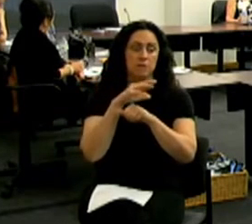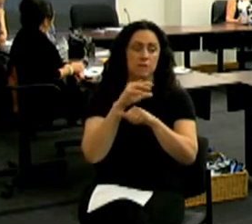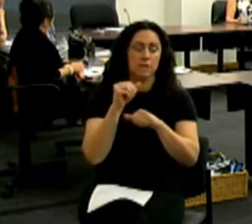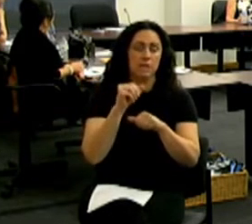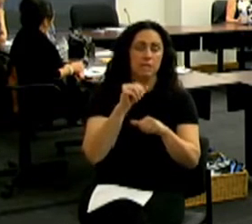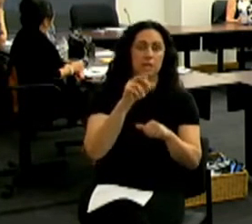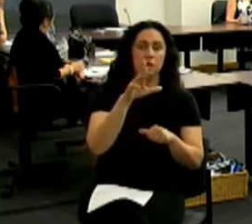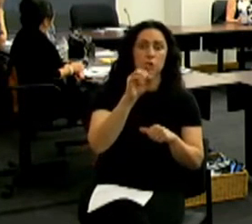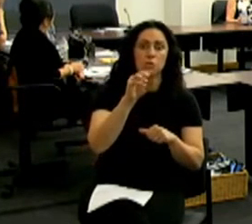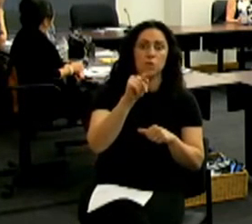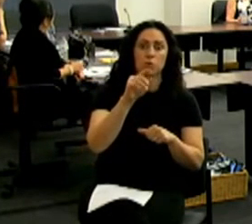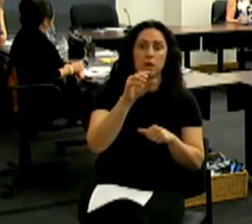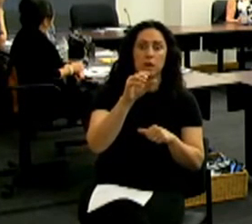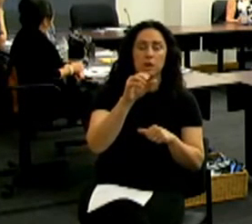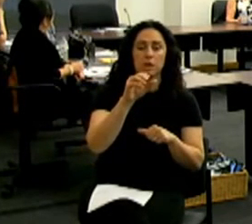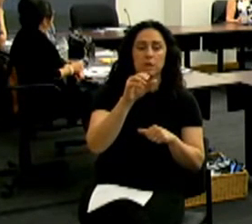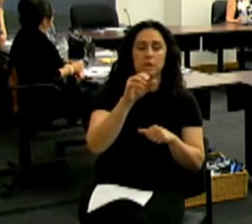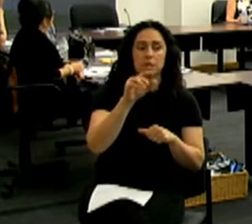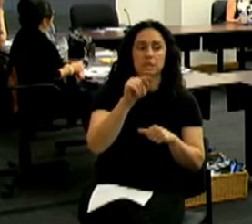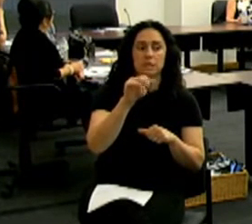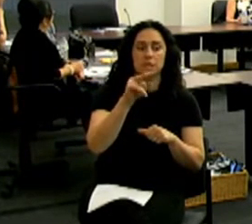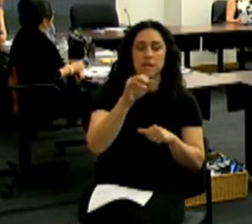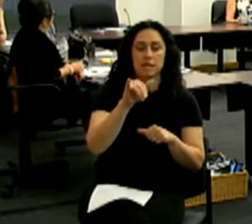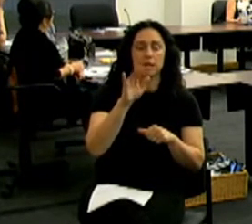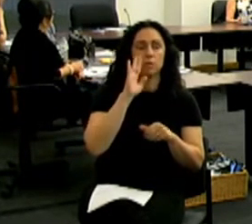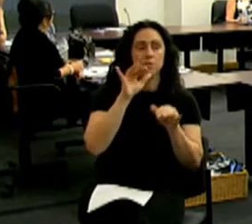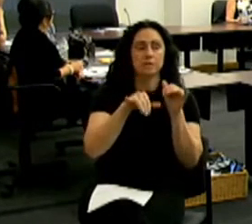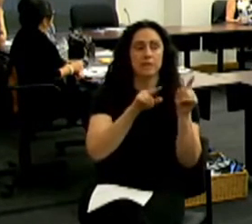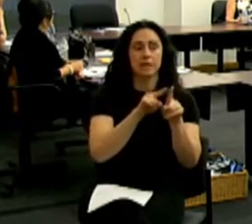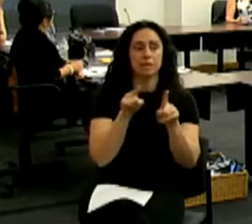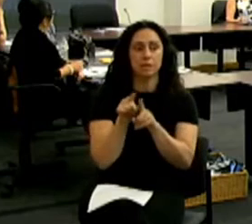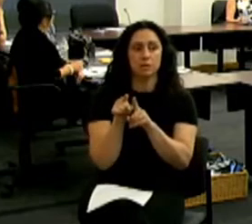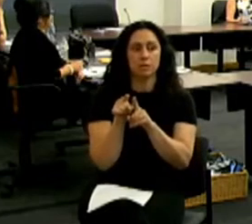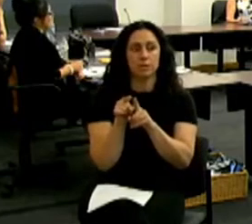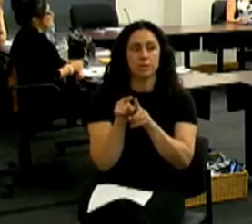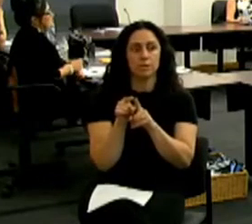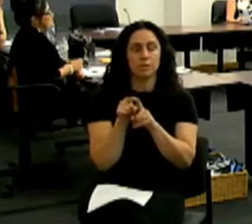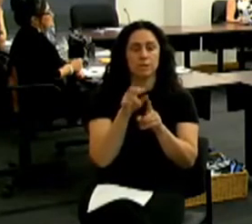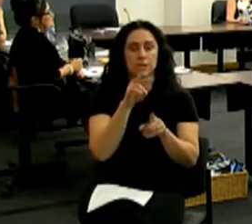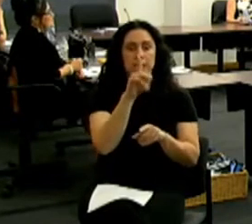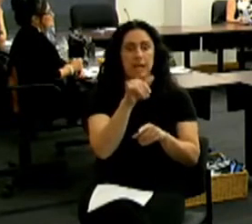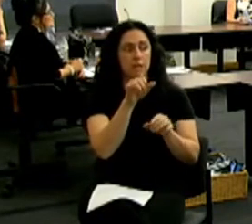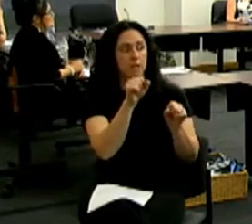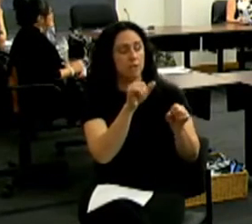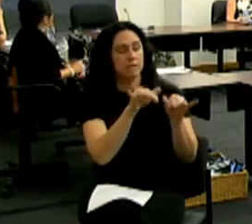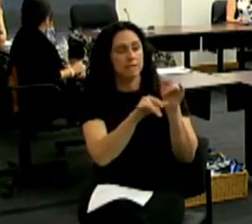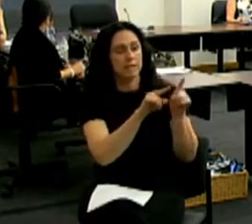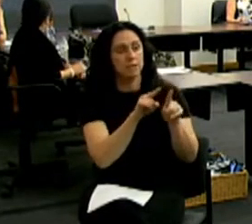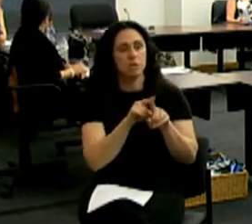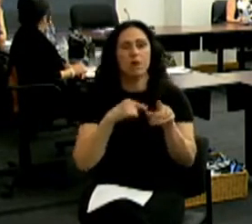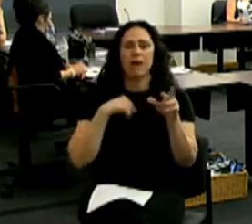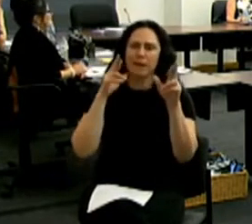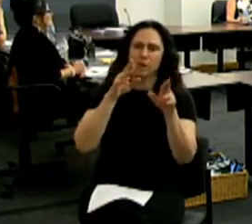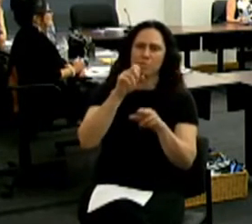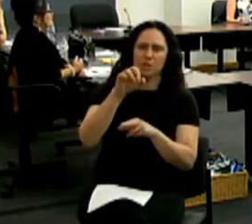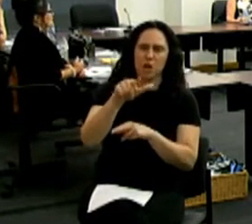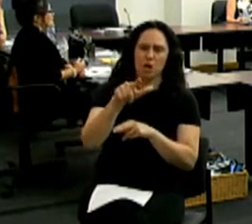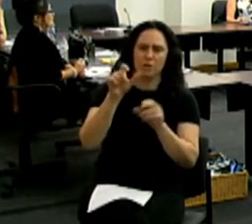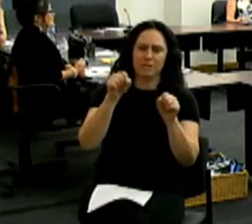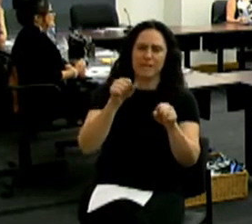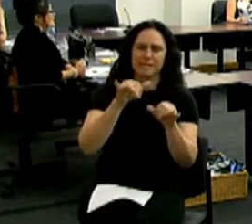Roeder Tonelli will stay too. Oh, Kelly. Kelly, you get to stay too. I hope Carl gets to stay